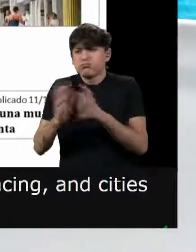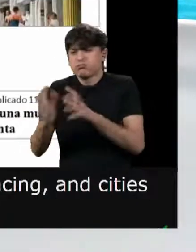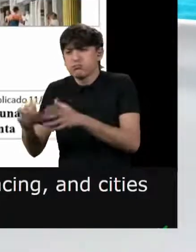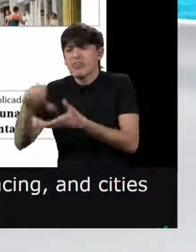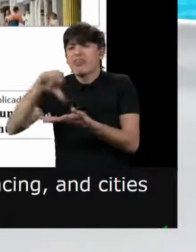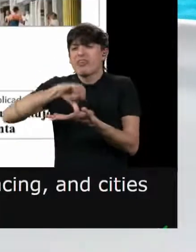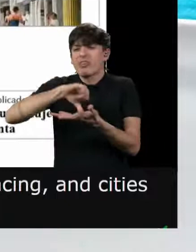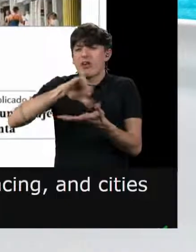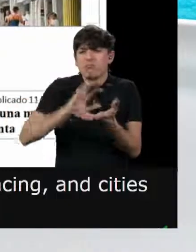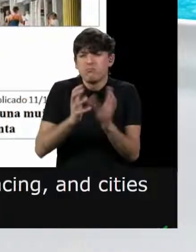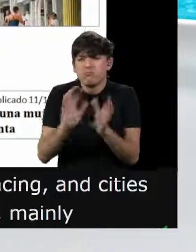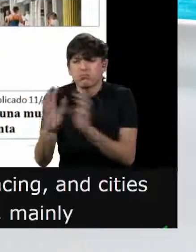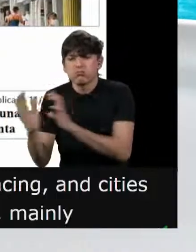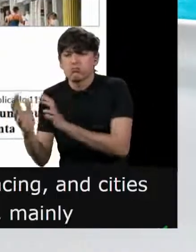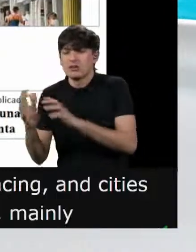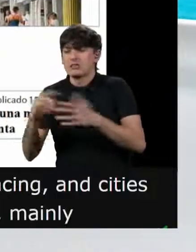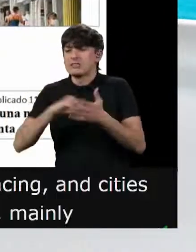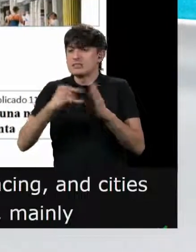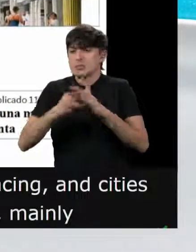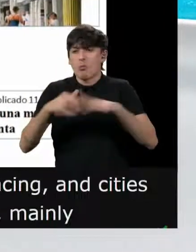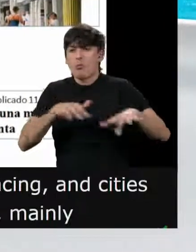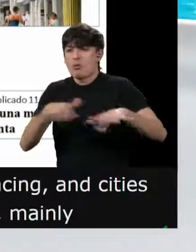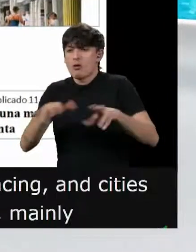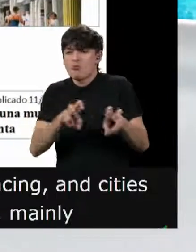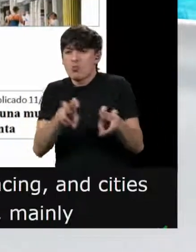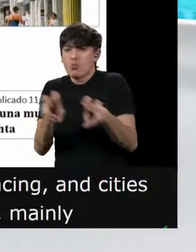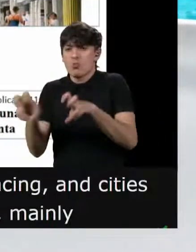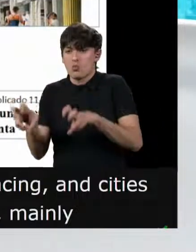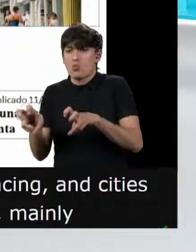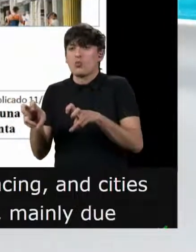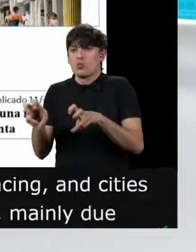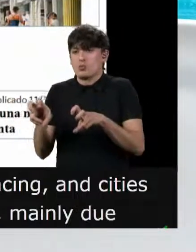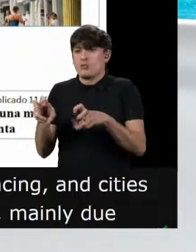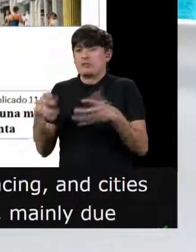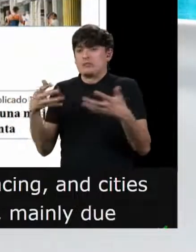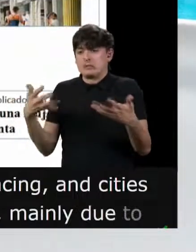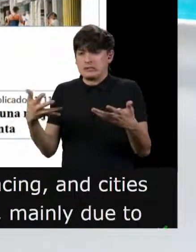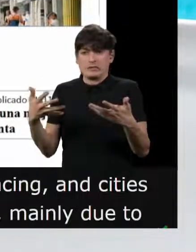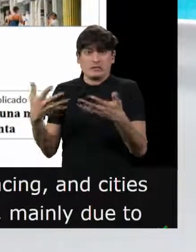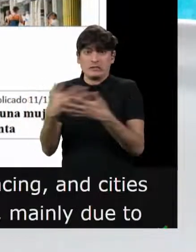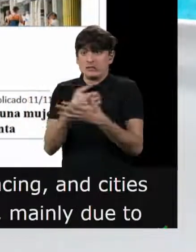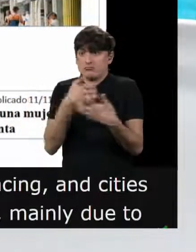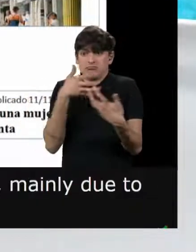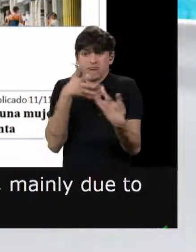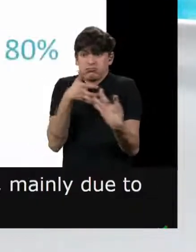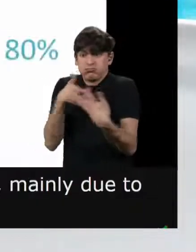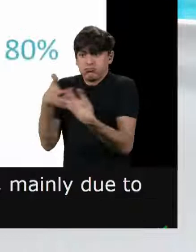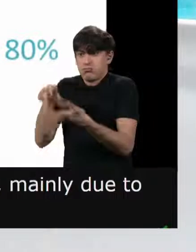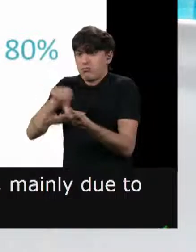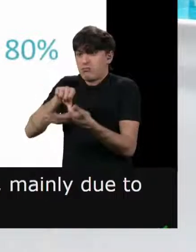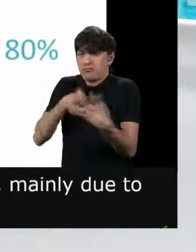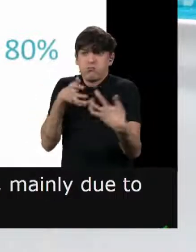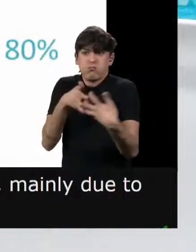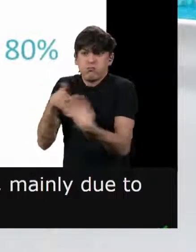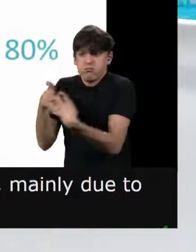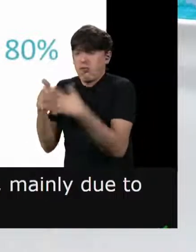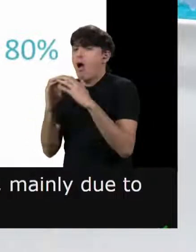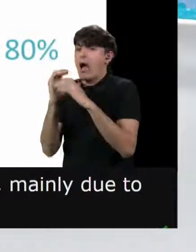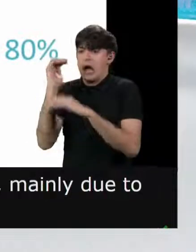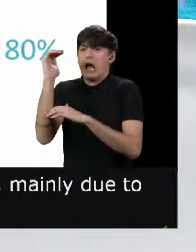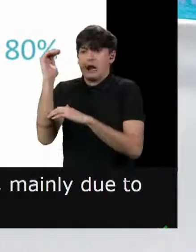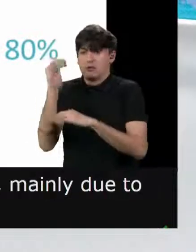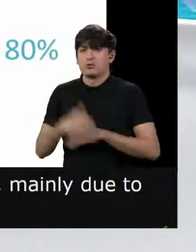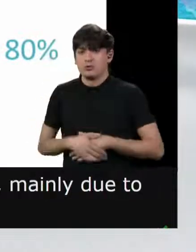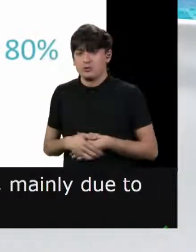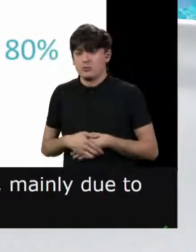núcleos urbanos con los nuevos sistemas de movilidad. Y todo esto está different produciendo changes cities are que la undergoing. siniestralidad en So, nuestras ciudades sea and muy elevada. accidents are there's also